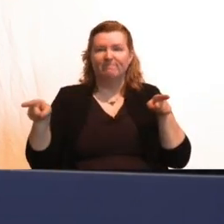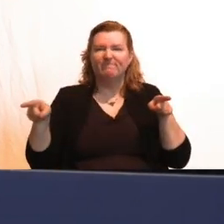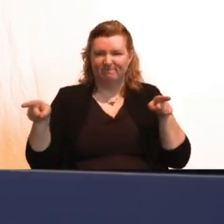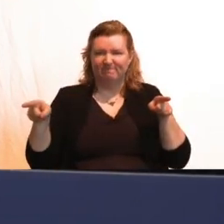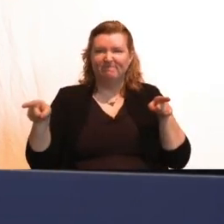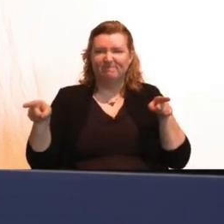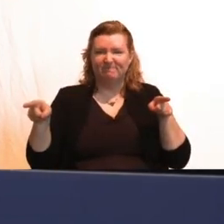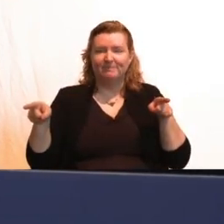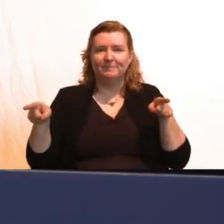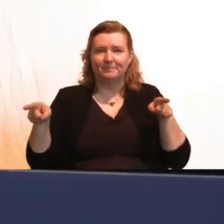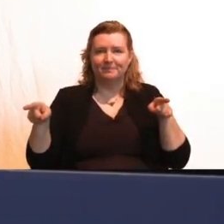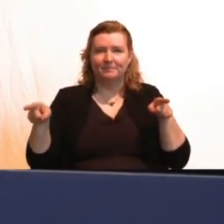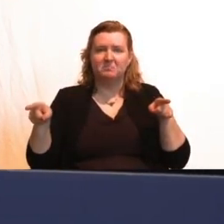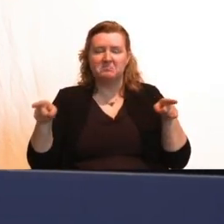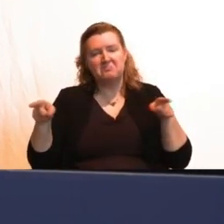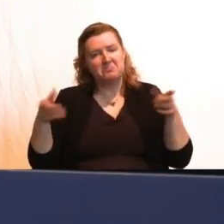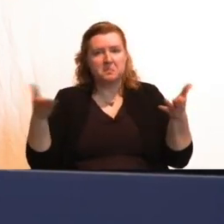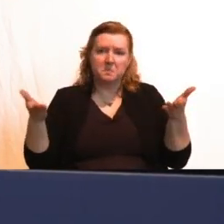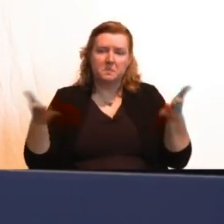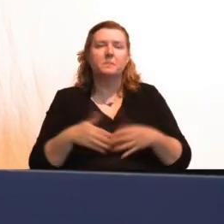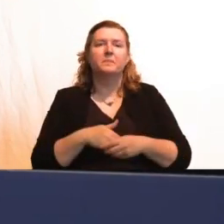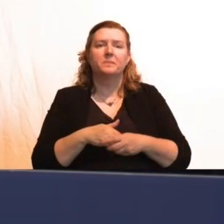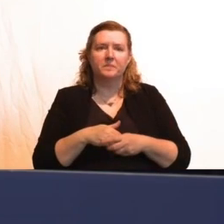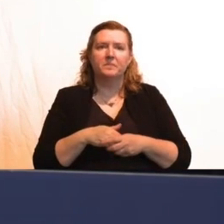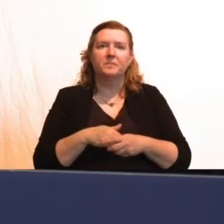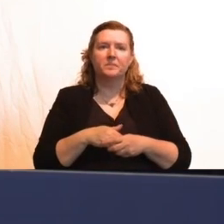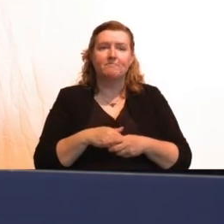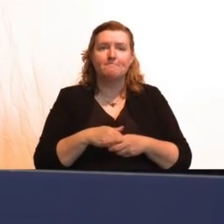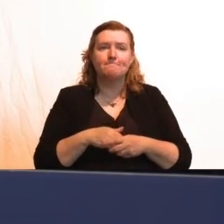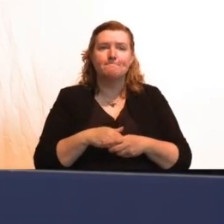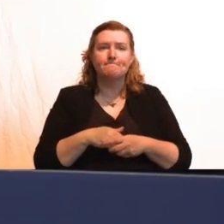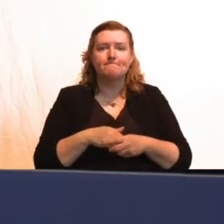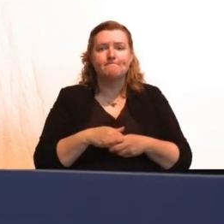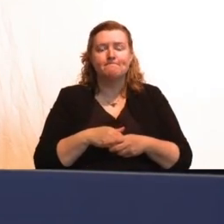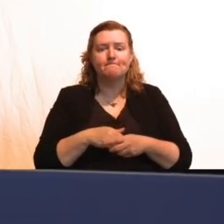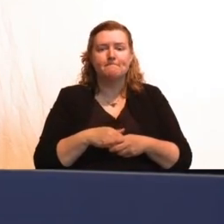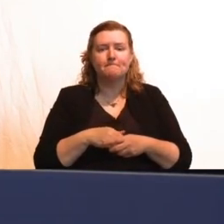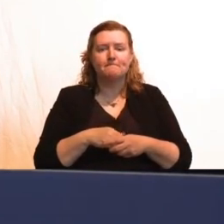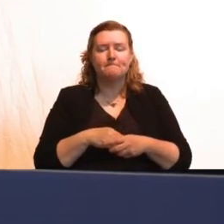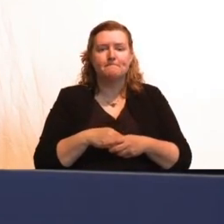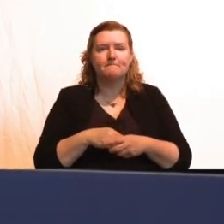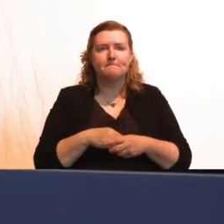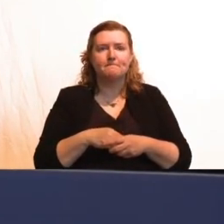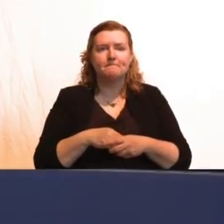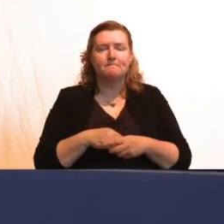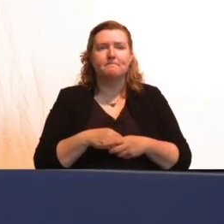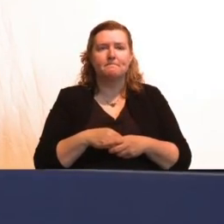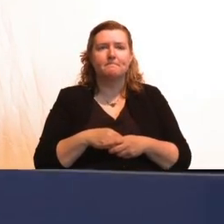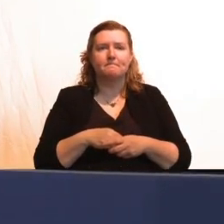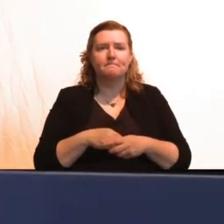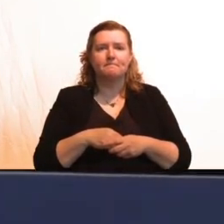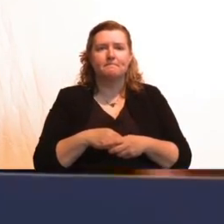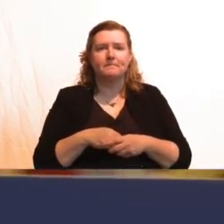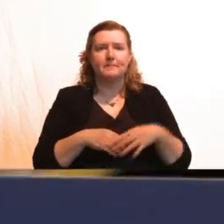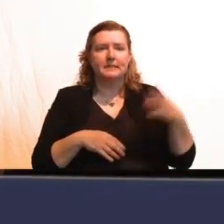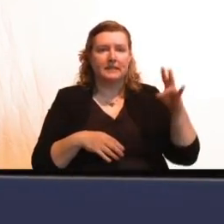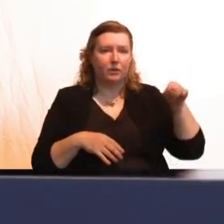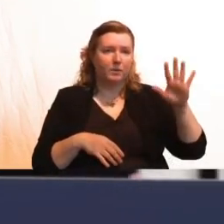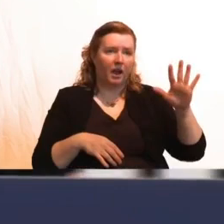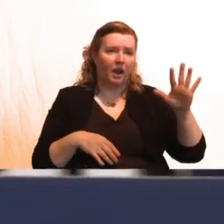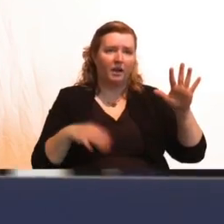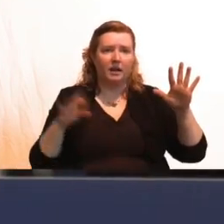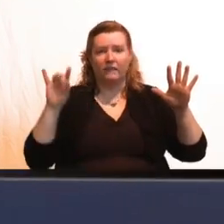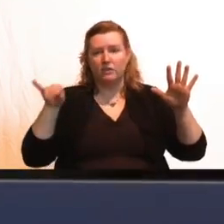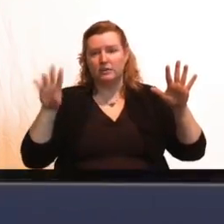vaccinations identify as African American or Black. So we'd like that to be higher. Yeah, I mean, the 17.5 is up against about